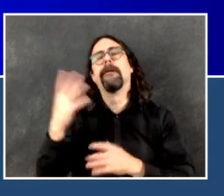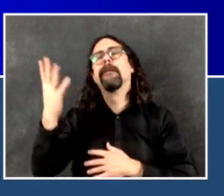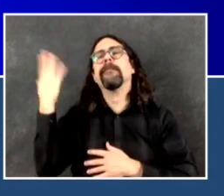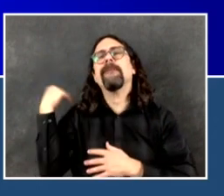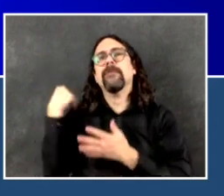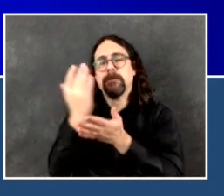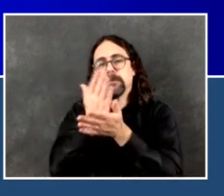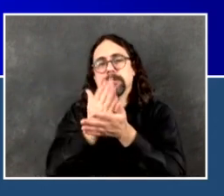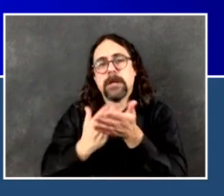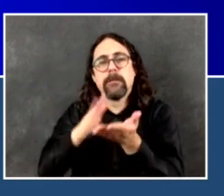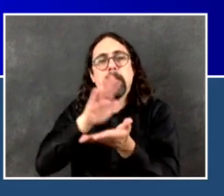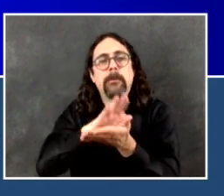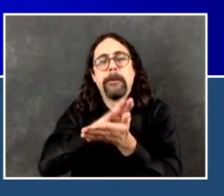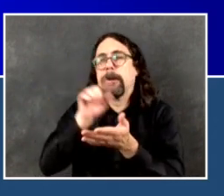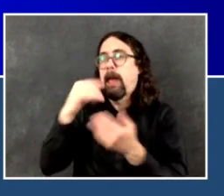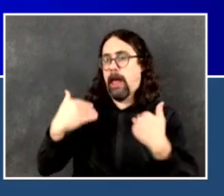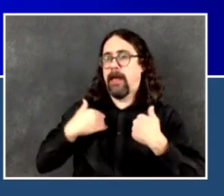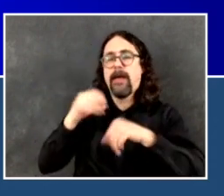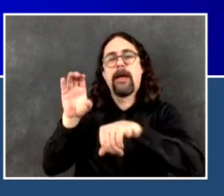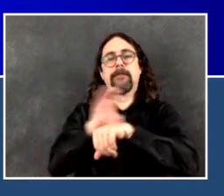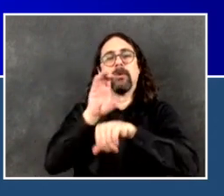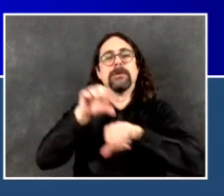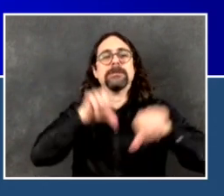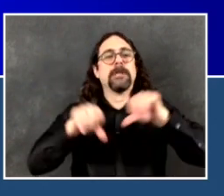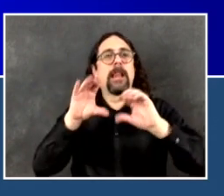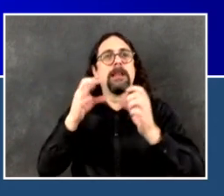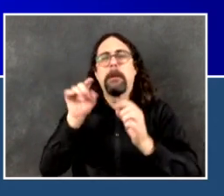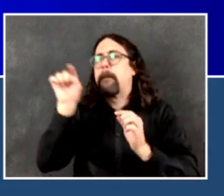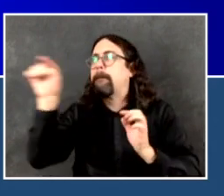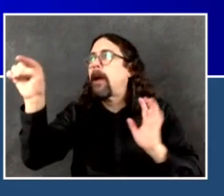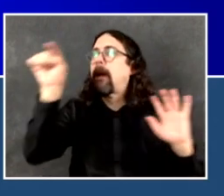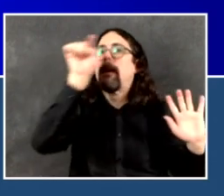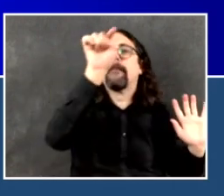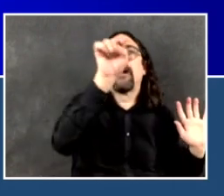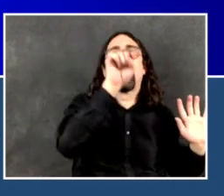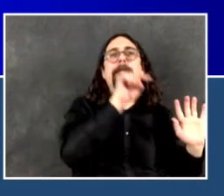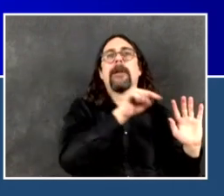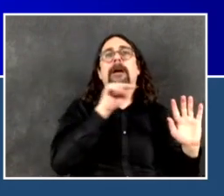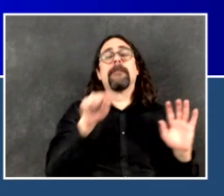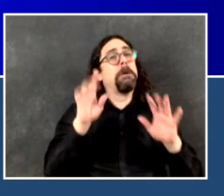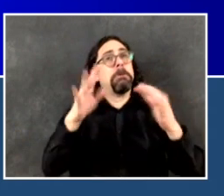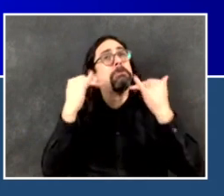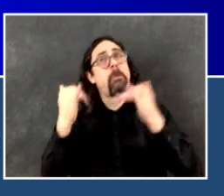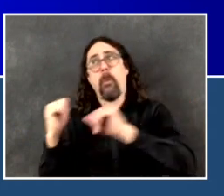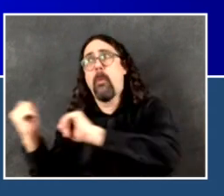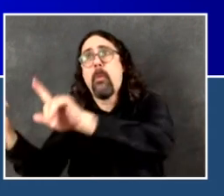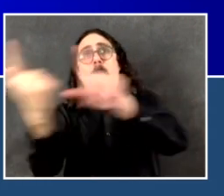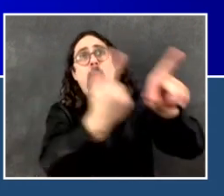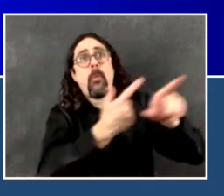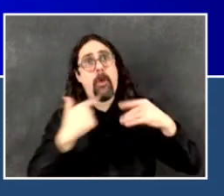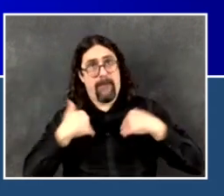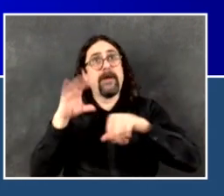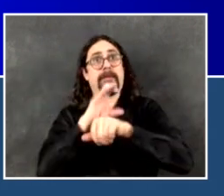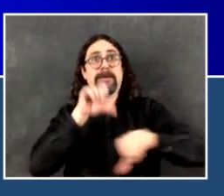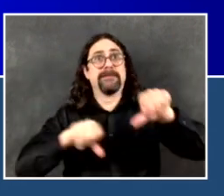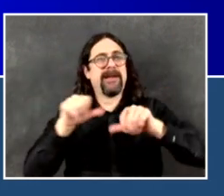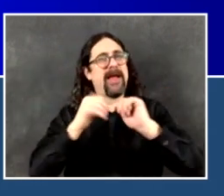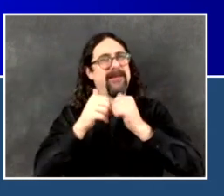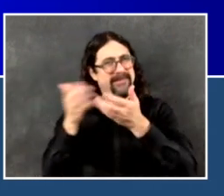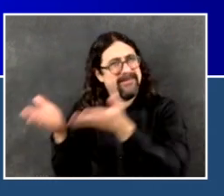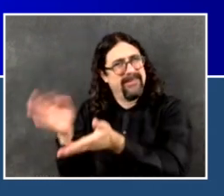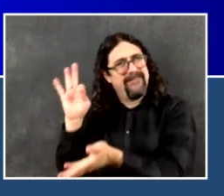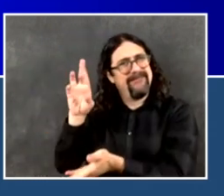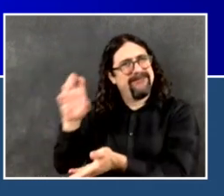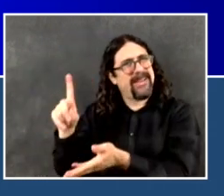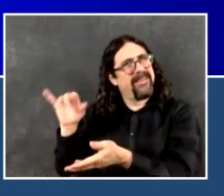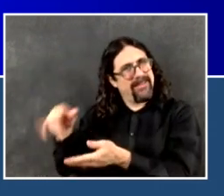and now will bring that same drive and ingenuity to this group. So an amazing collection of New Yorkers bringing